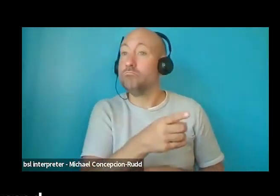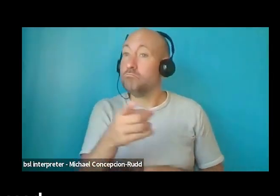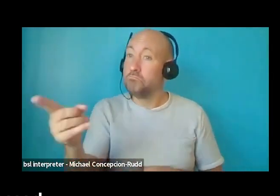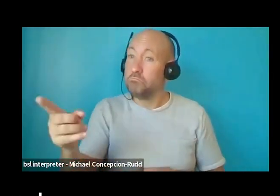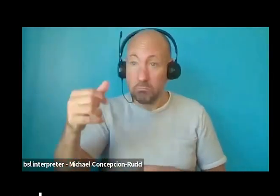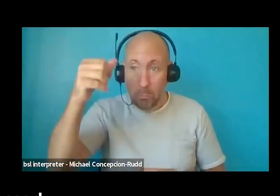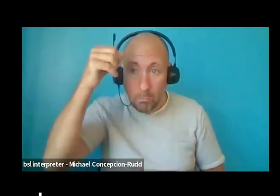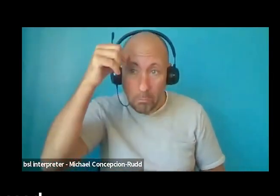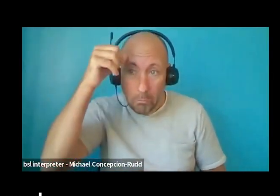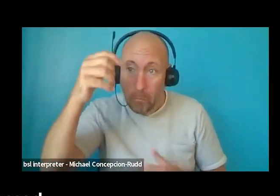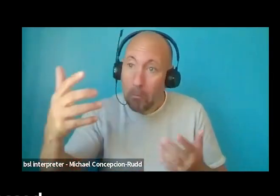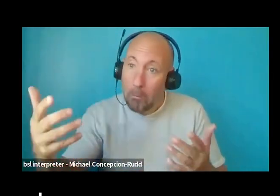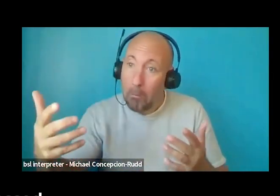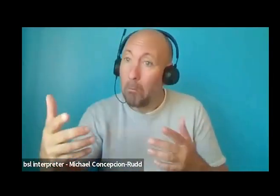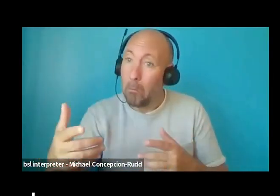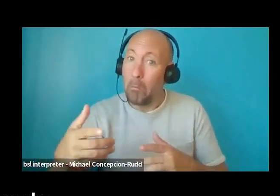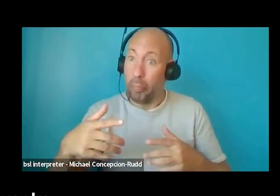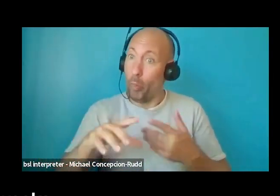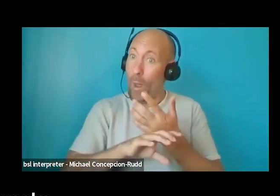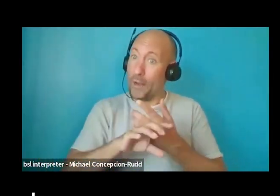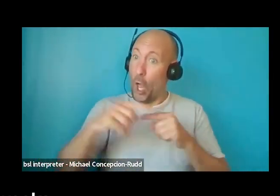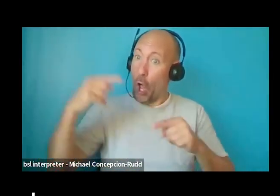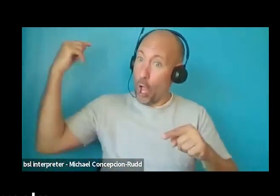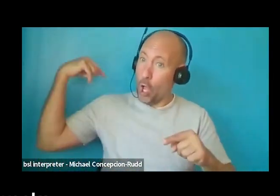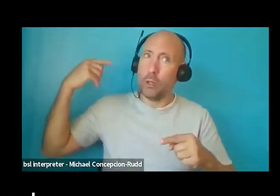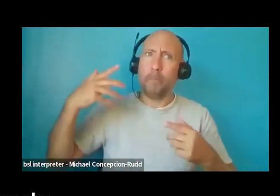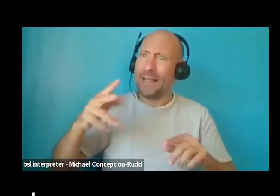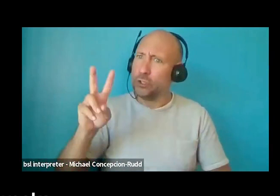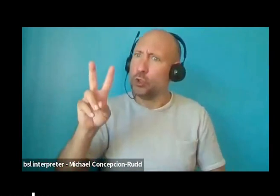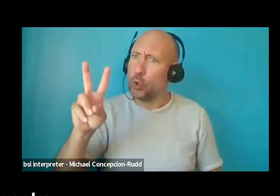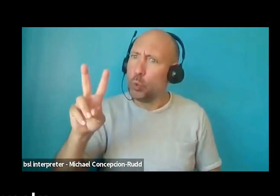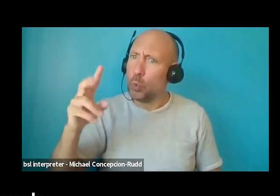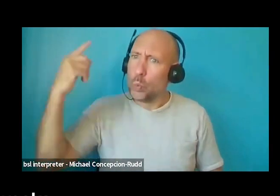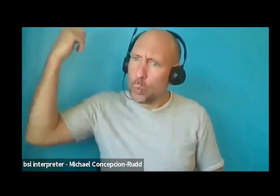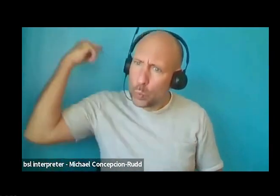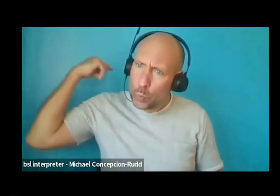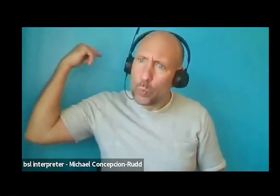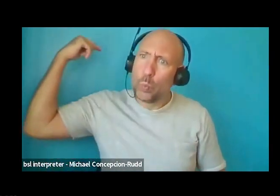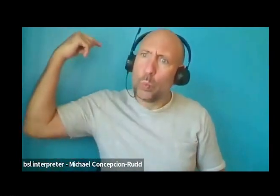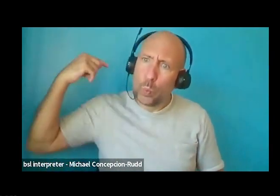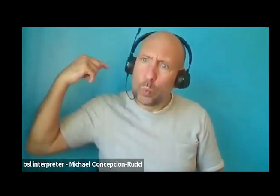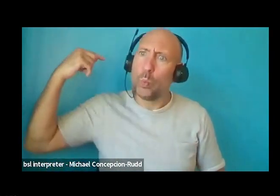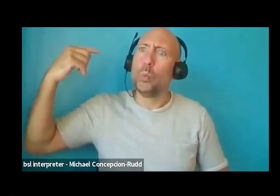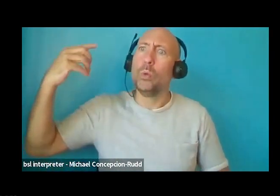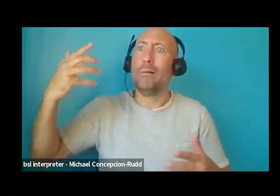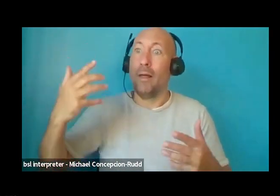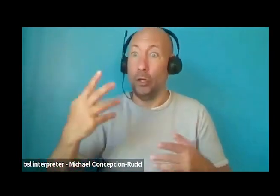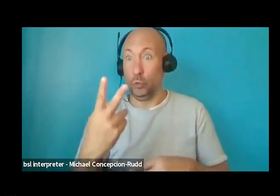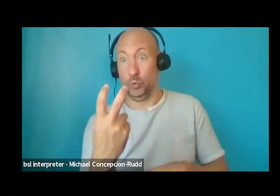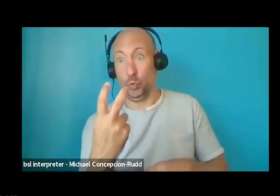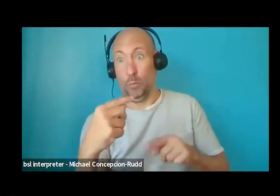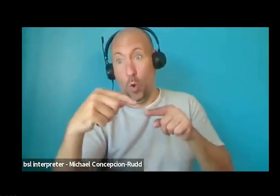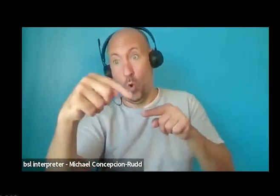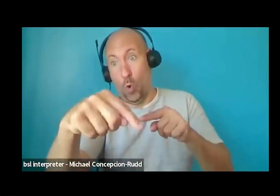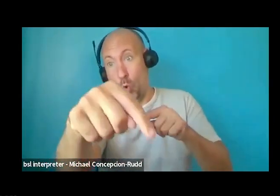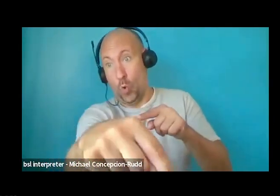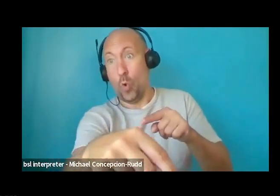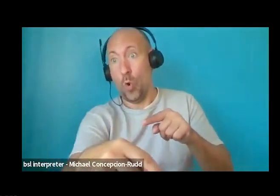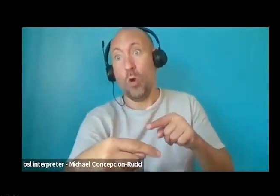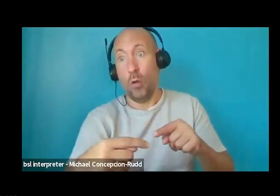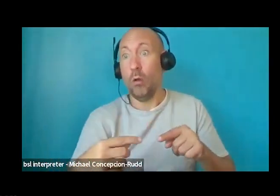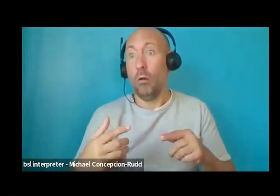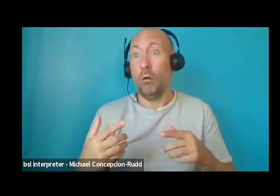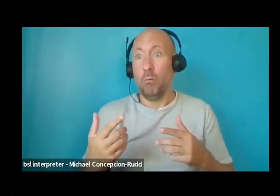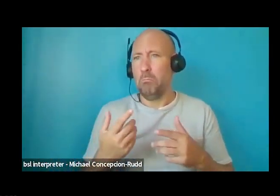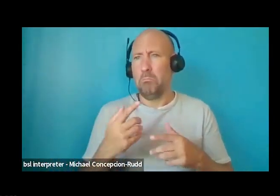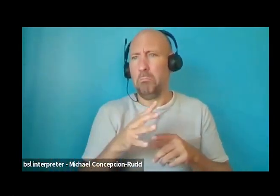have accessed some of these webinars. We had 2 already in the last 2 weeks, and there are 2 more coming up